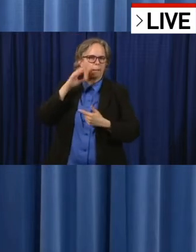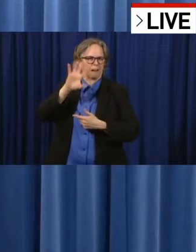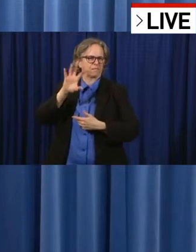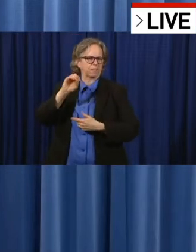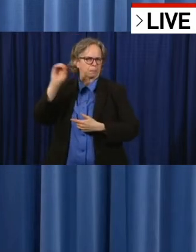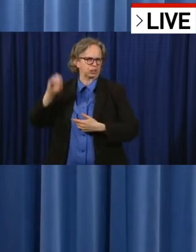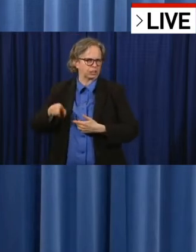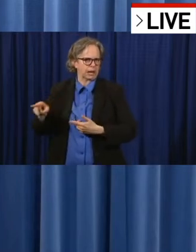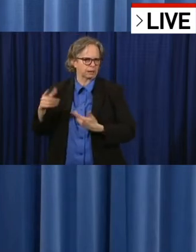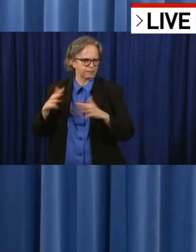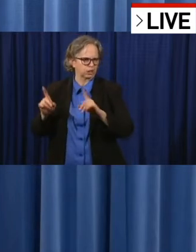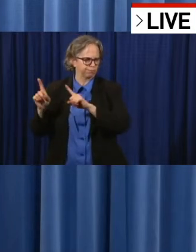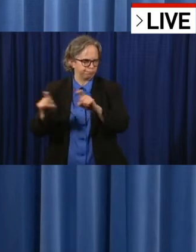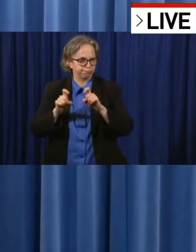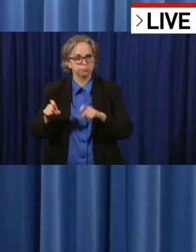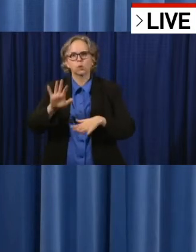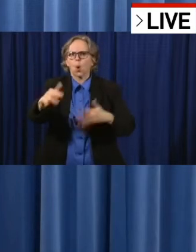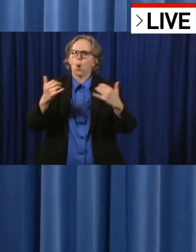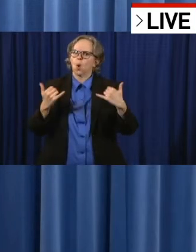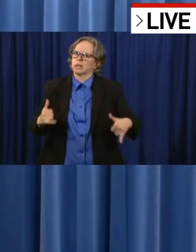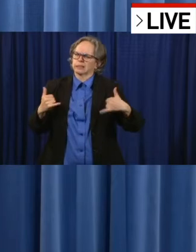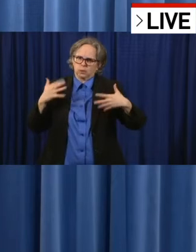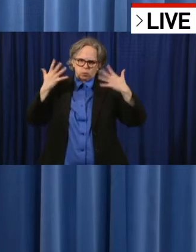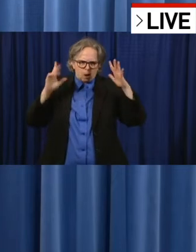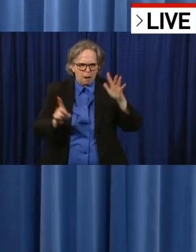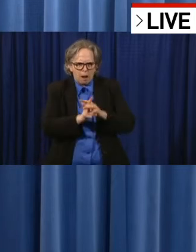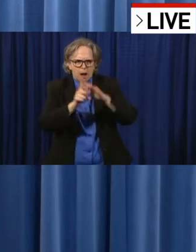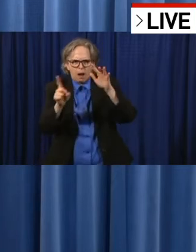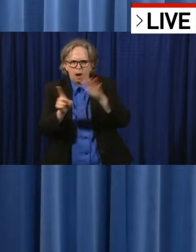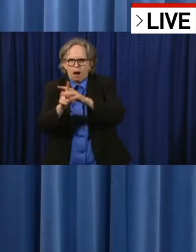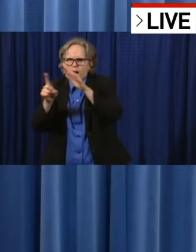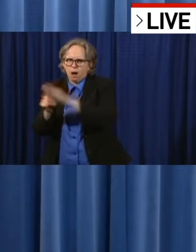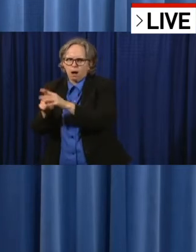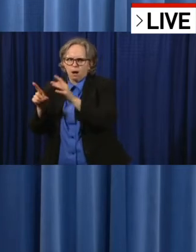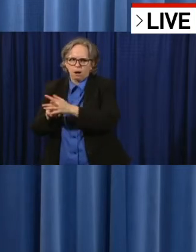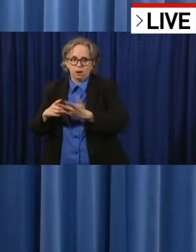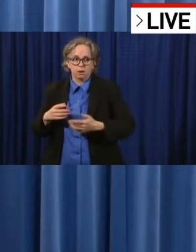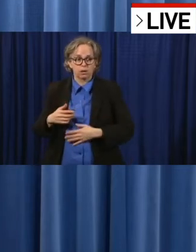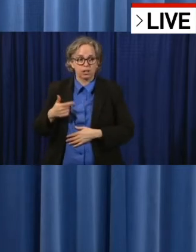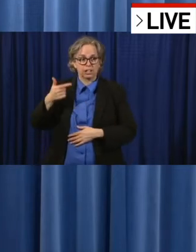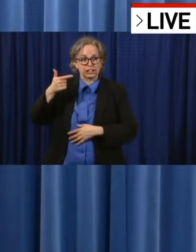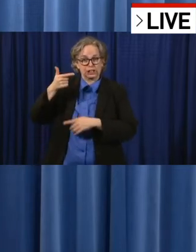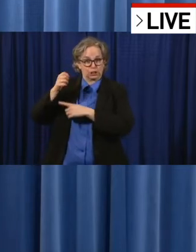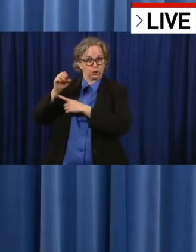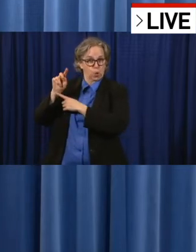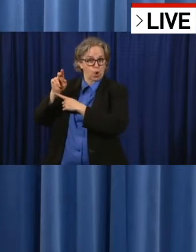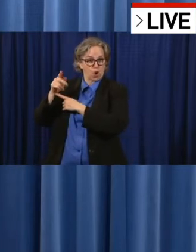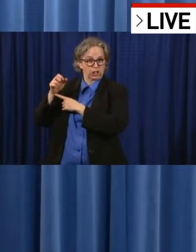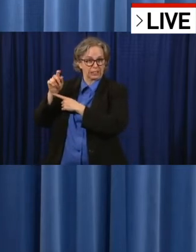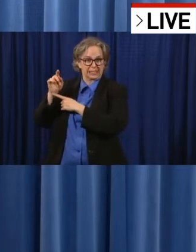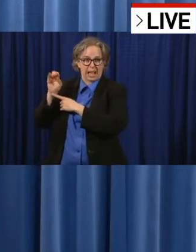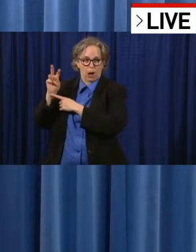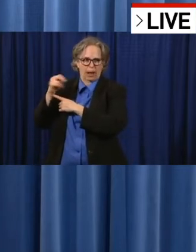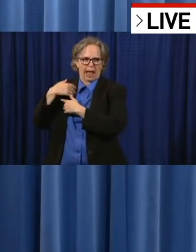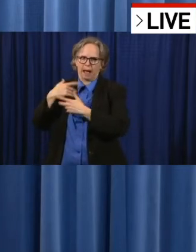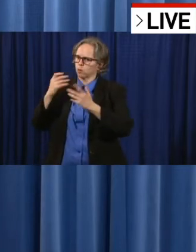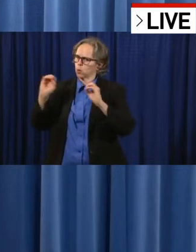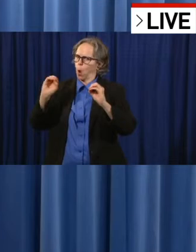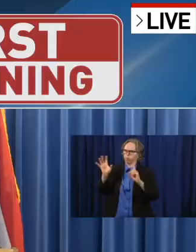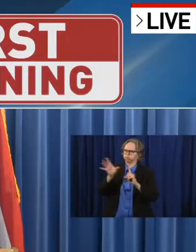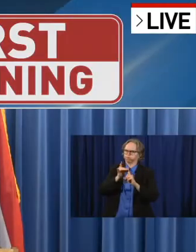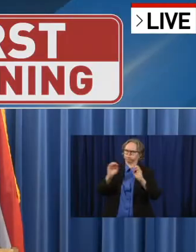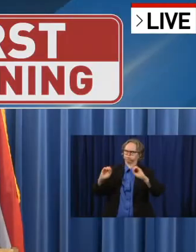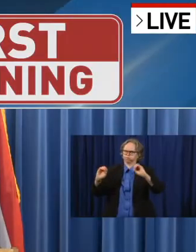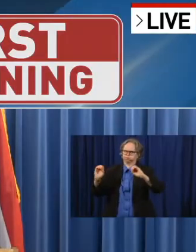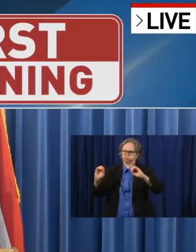is where we are as of today. There are still 0 positive cases in the Georgetown facility. In Sandusky, we now